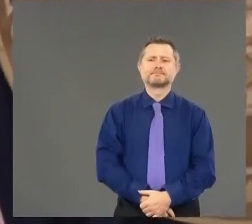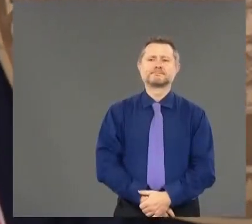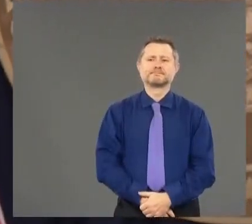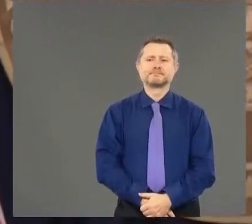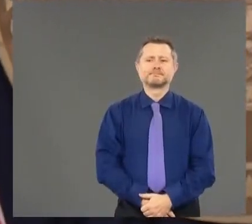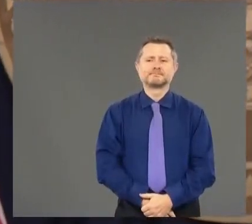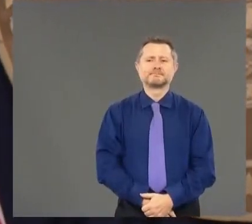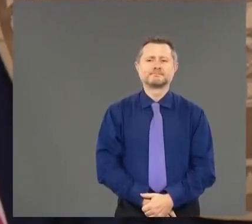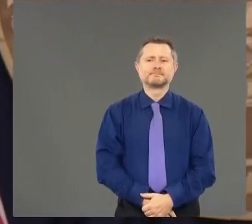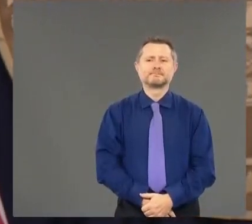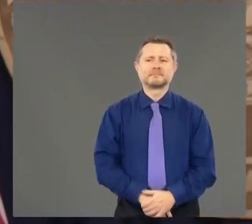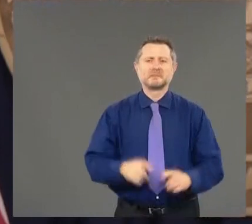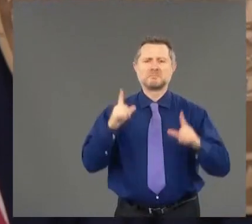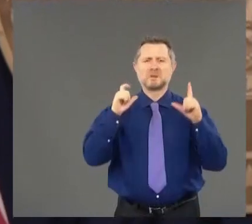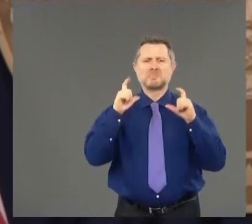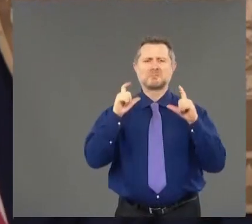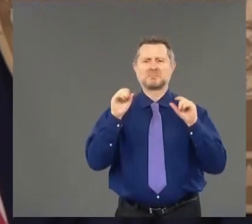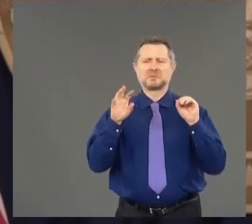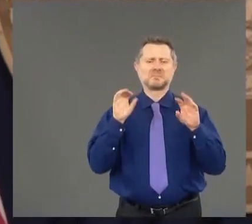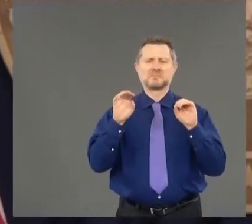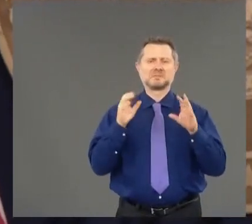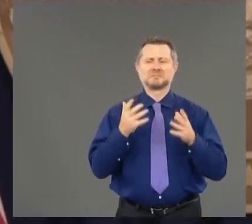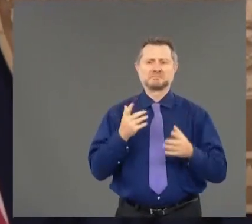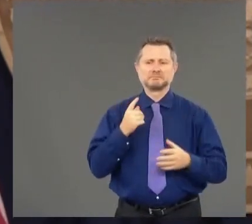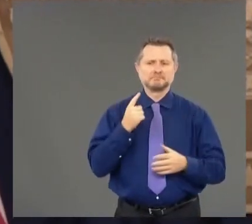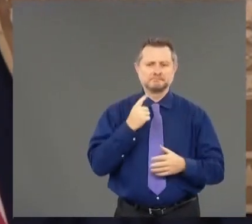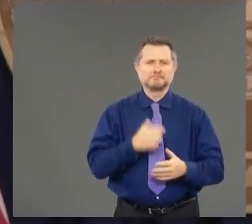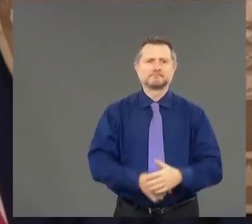And many health experts said